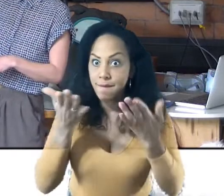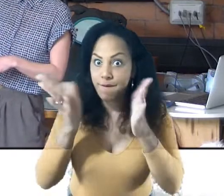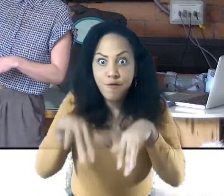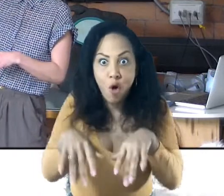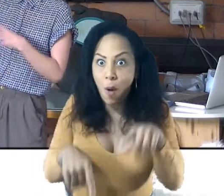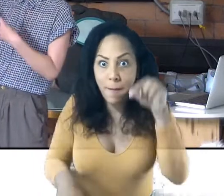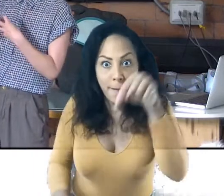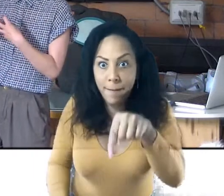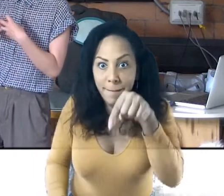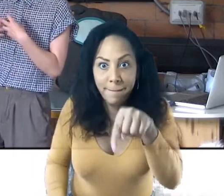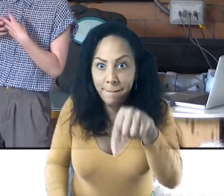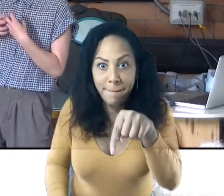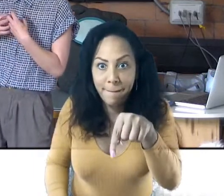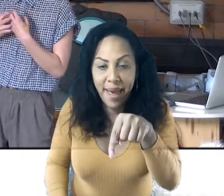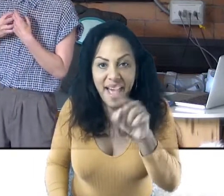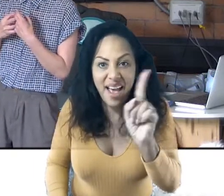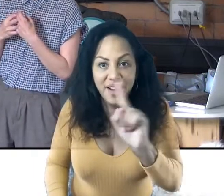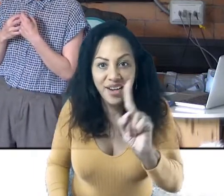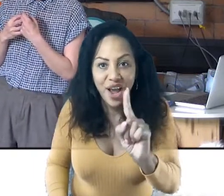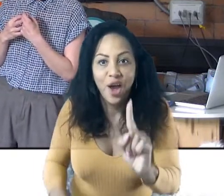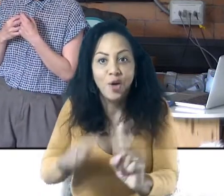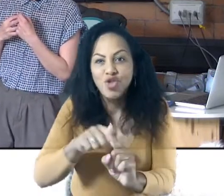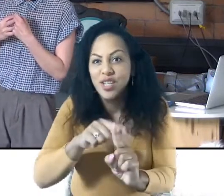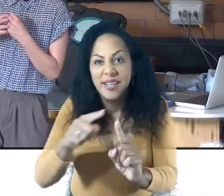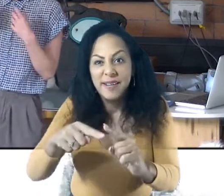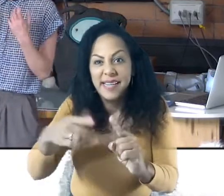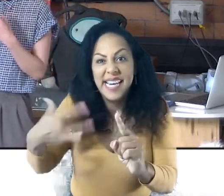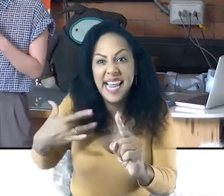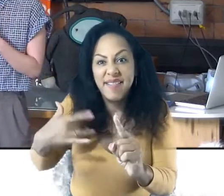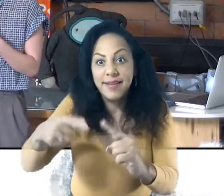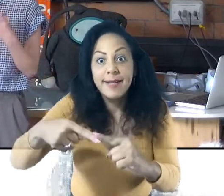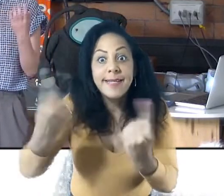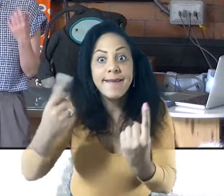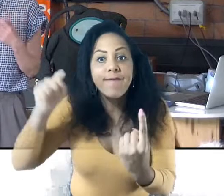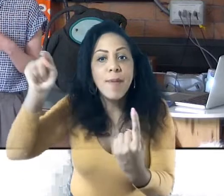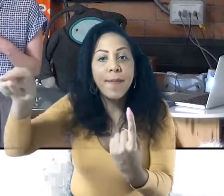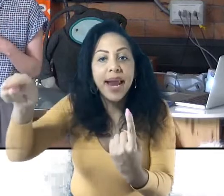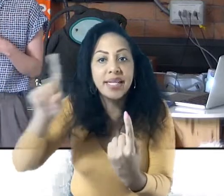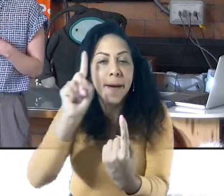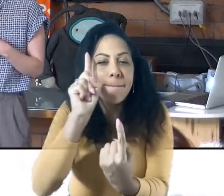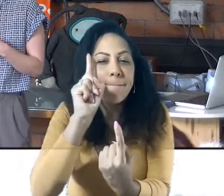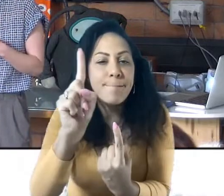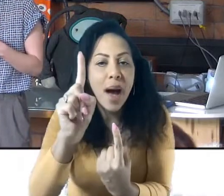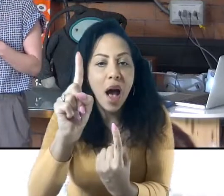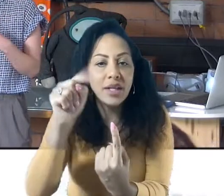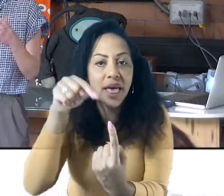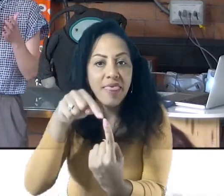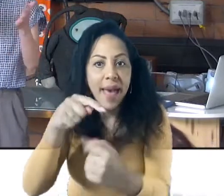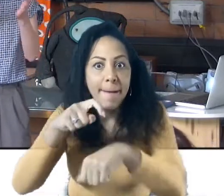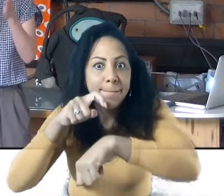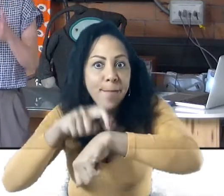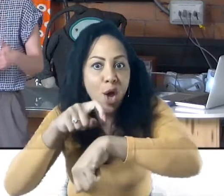her main her life formative story is. That completely, has